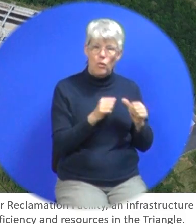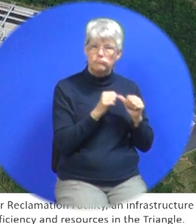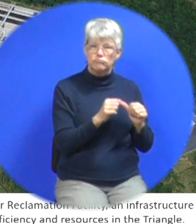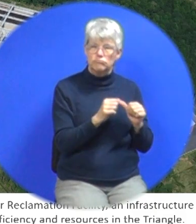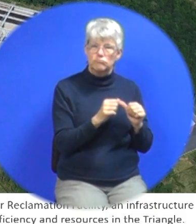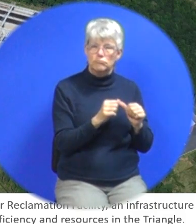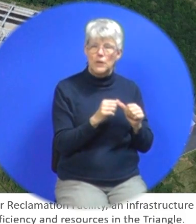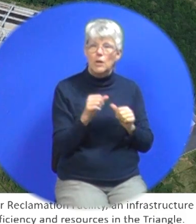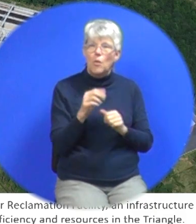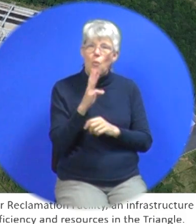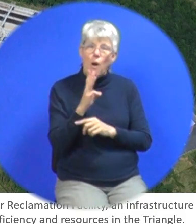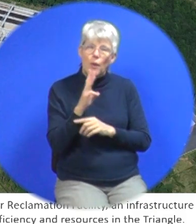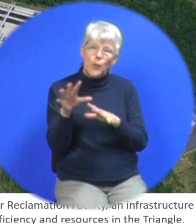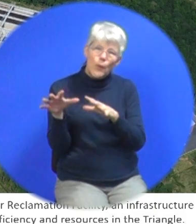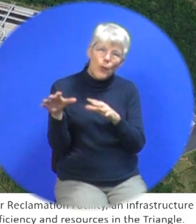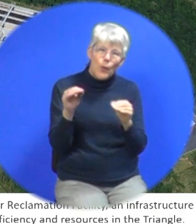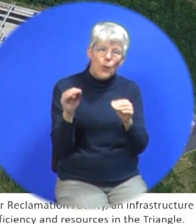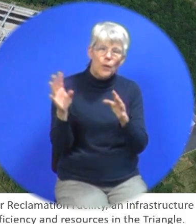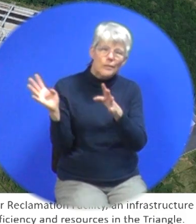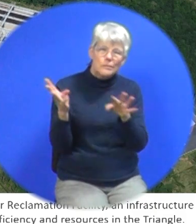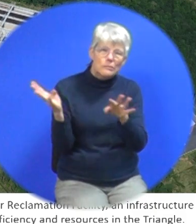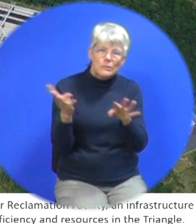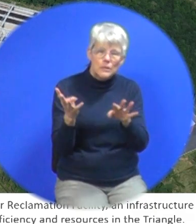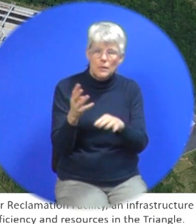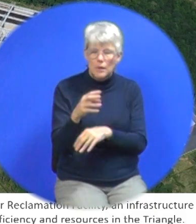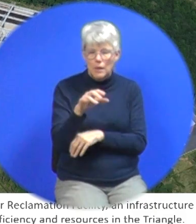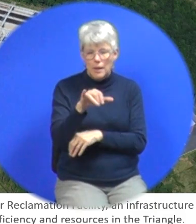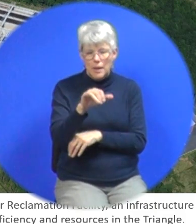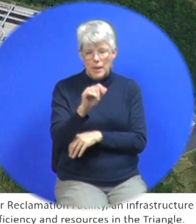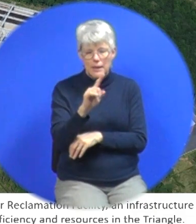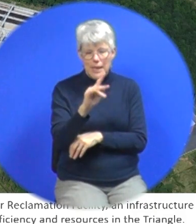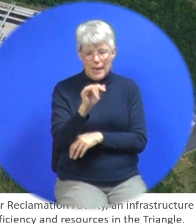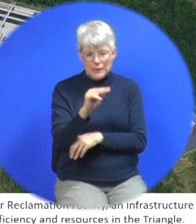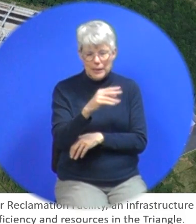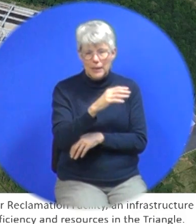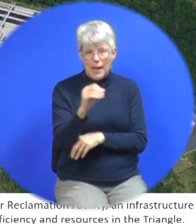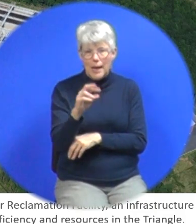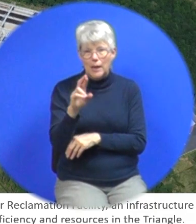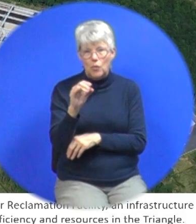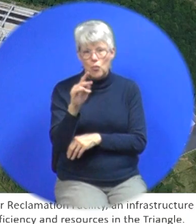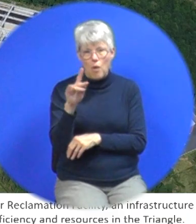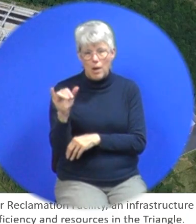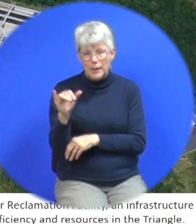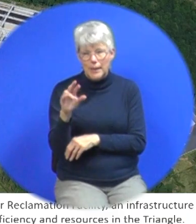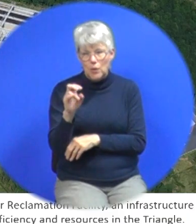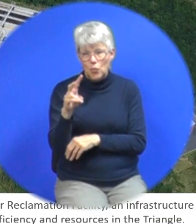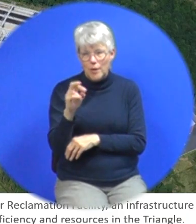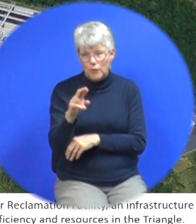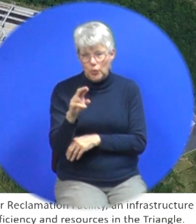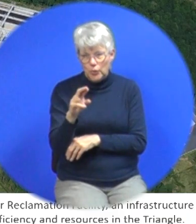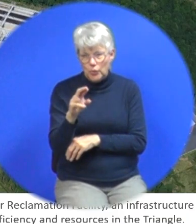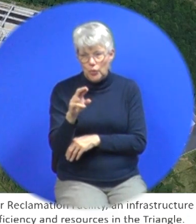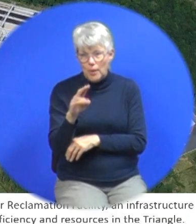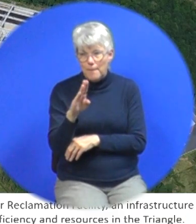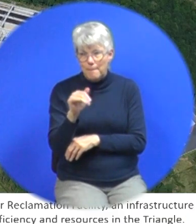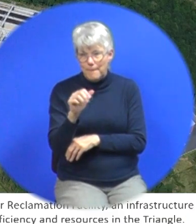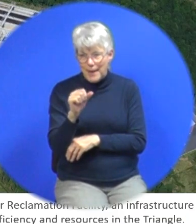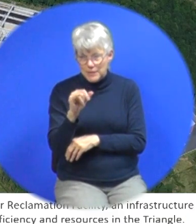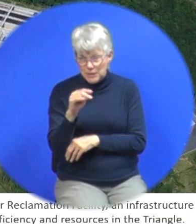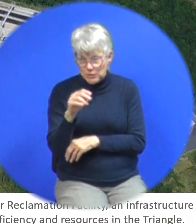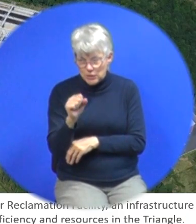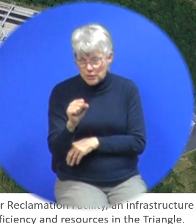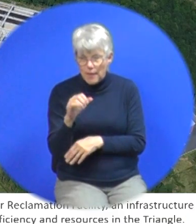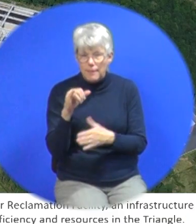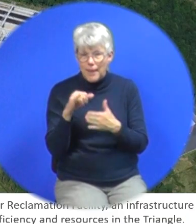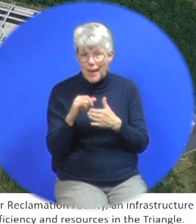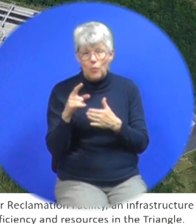transferring water over to the Rocky and Yadkin River basins, which results in maximum harm